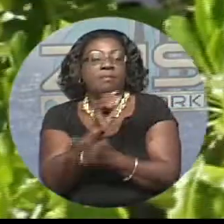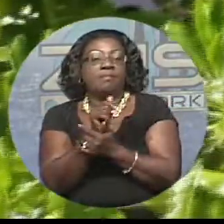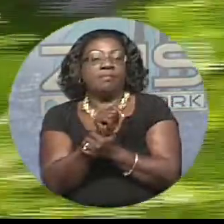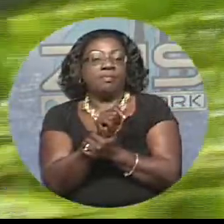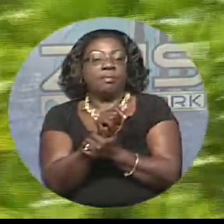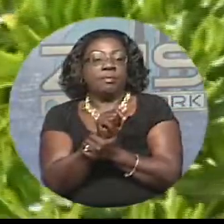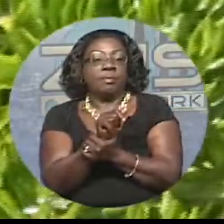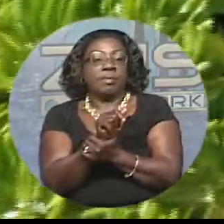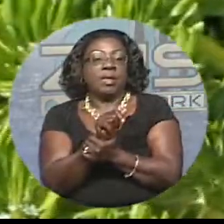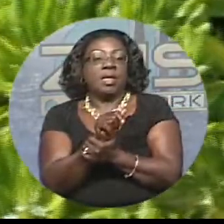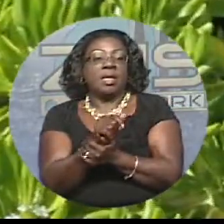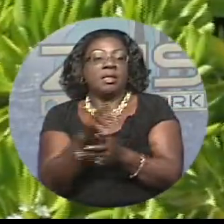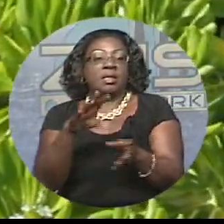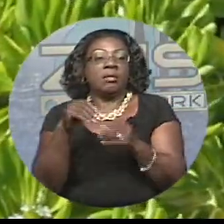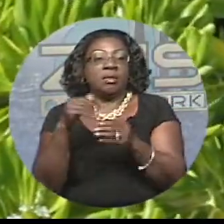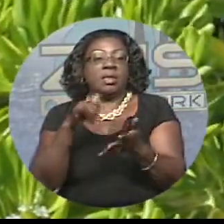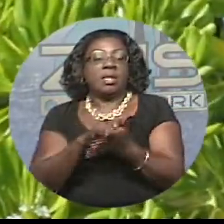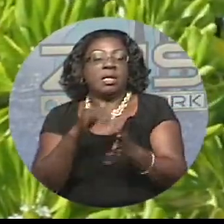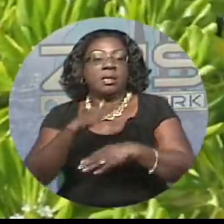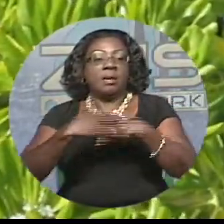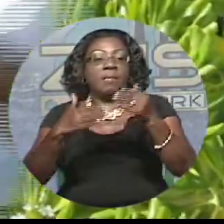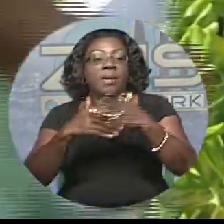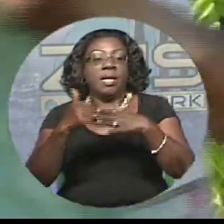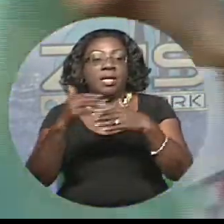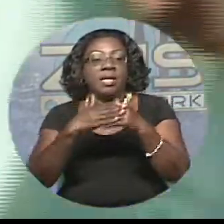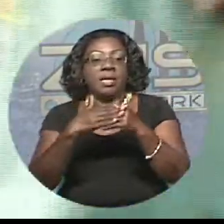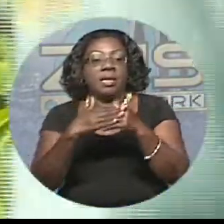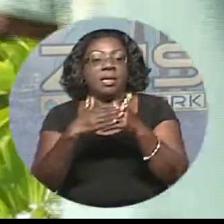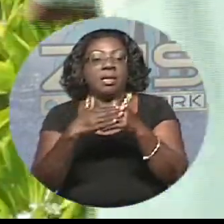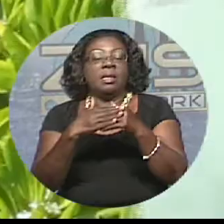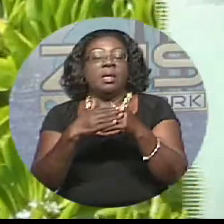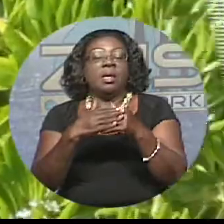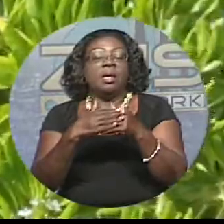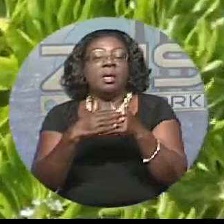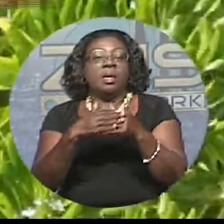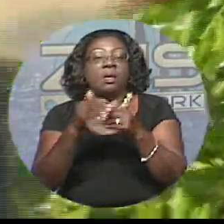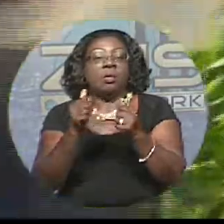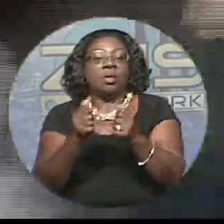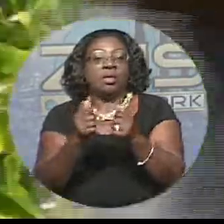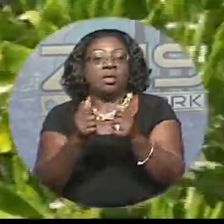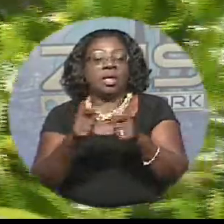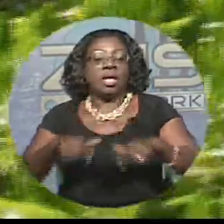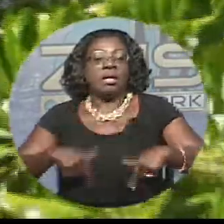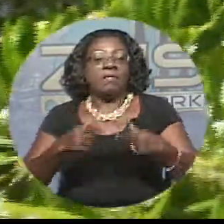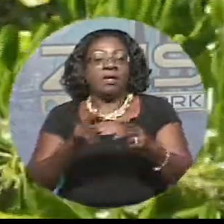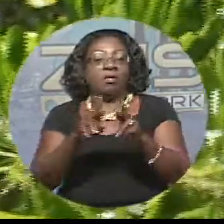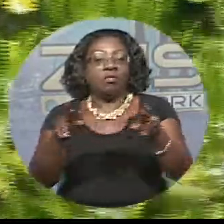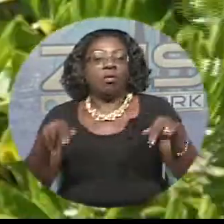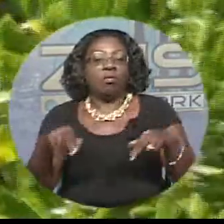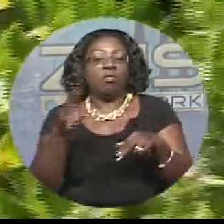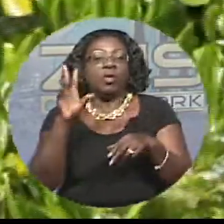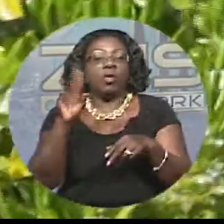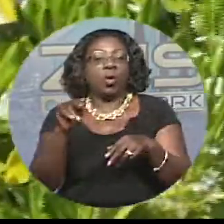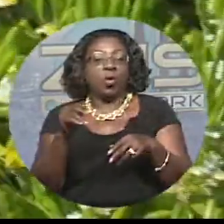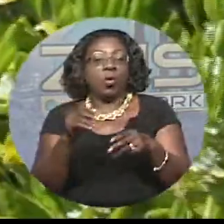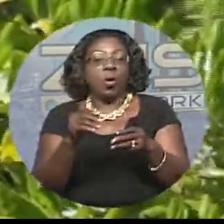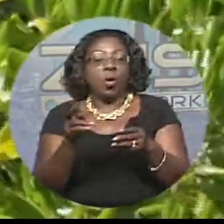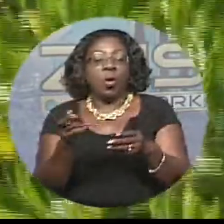And it was concluded that the building was a living room with no hand washing facility,